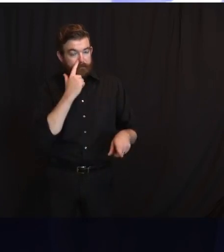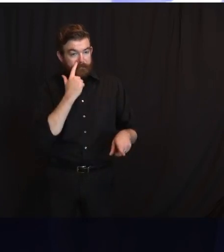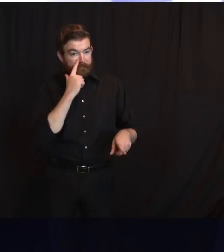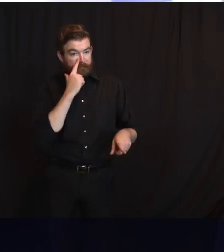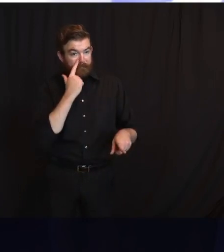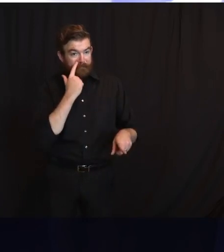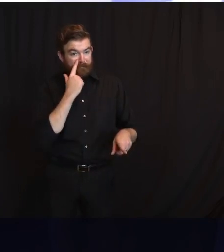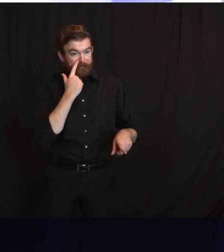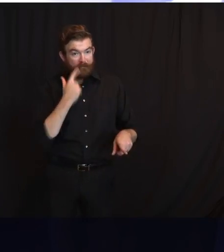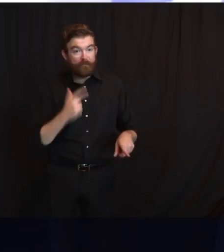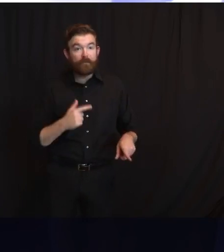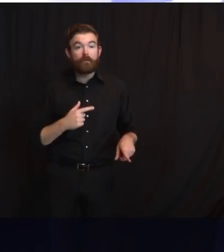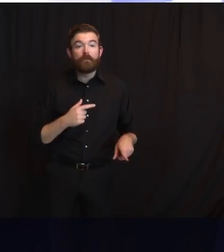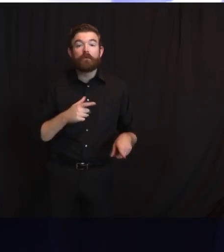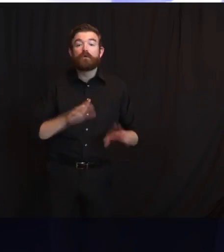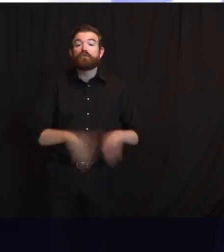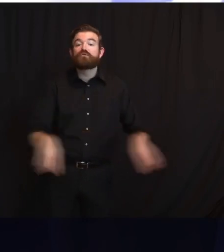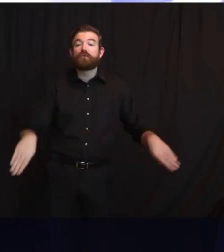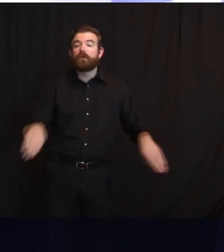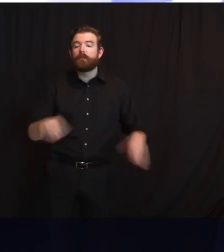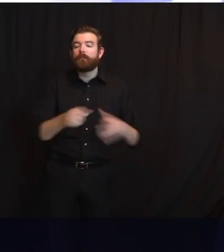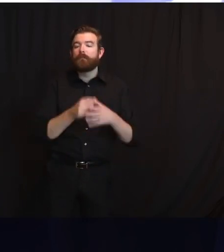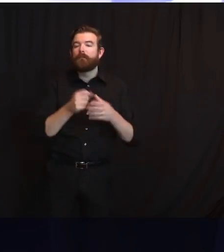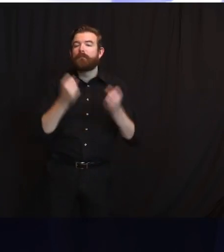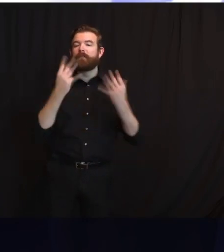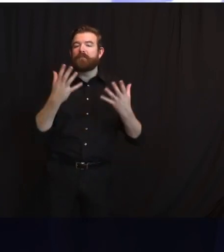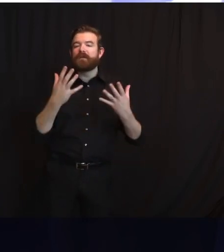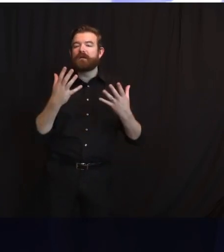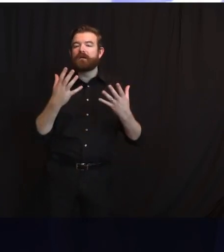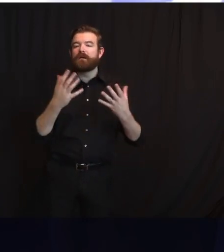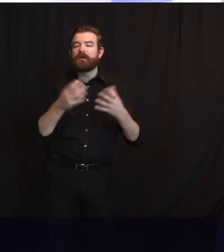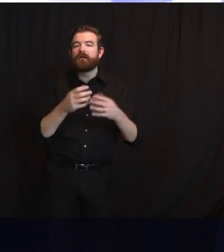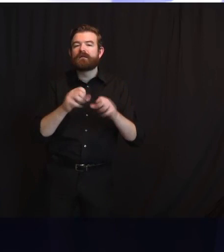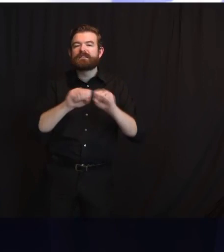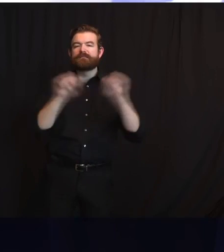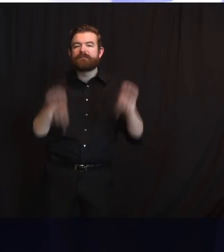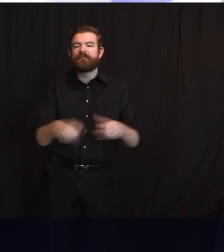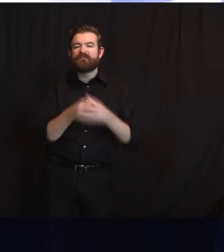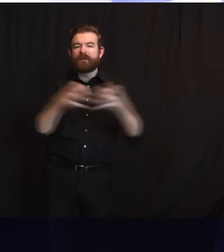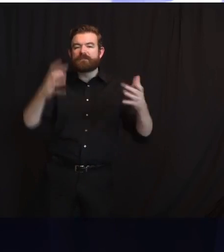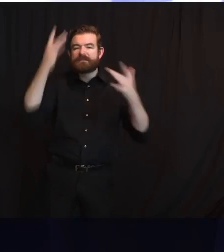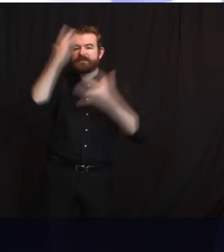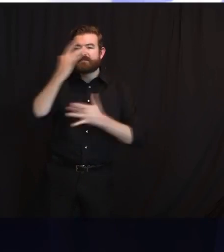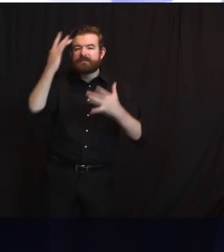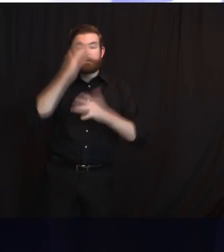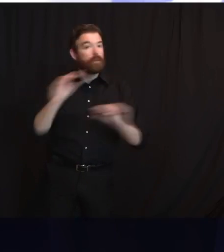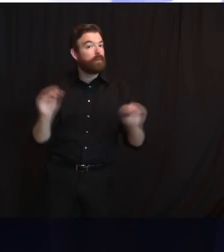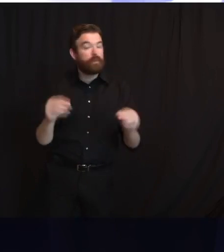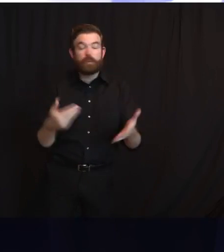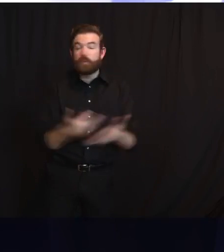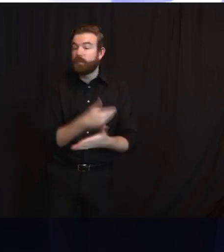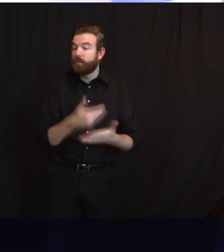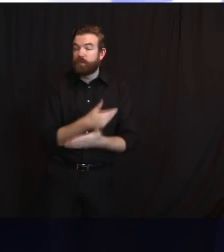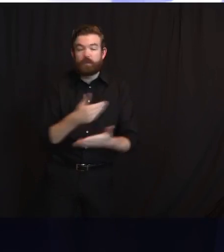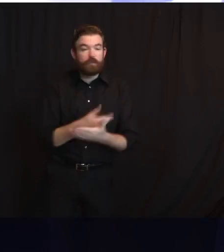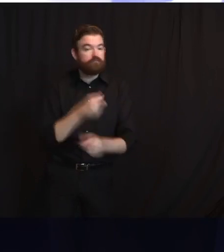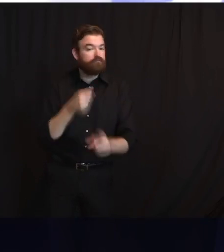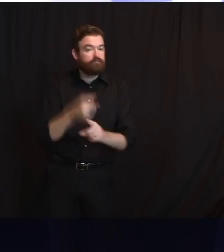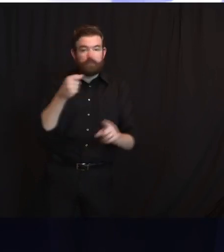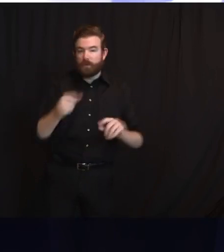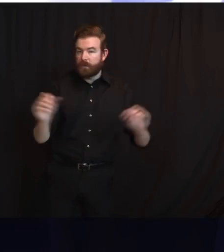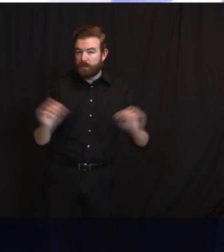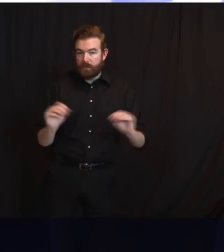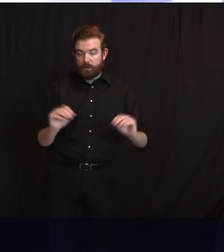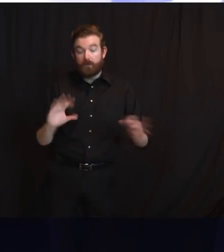of multisystem inflammatory syndrome in children since Friday, so the total remains at 47 cases in our